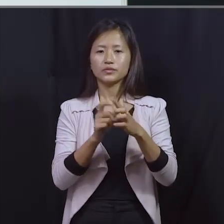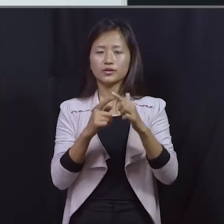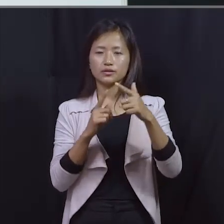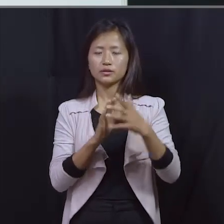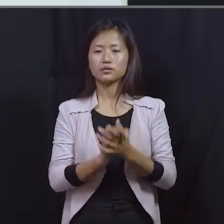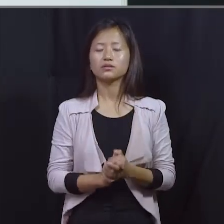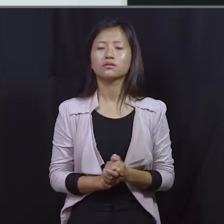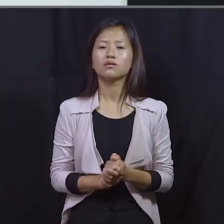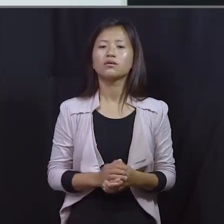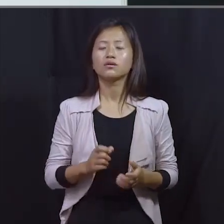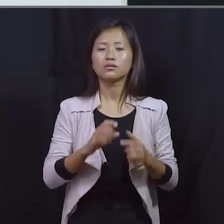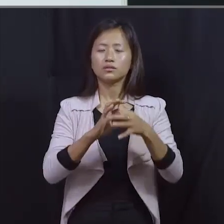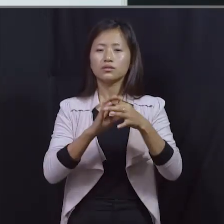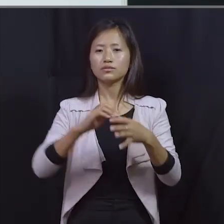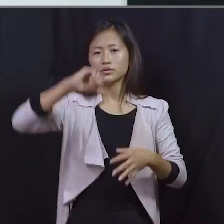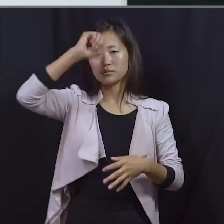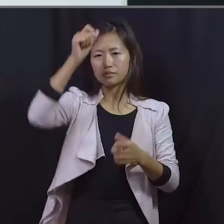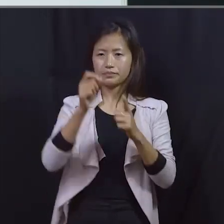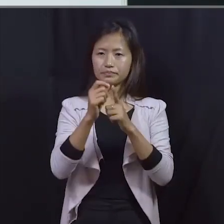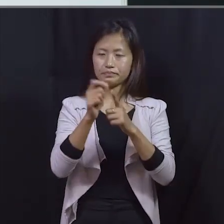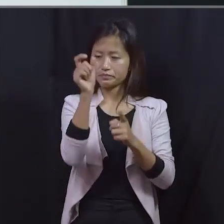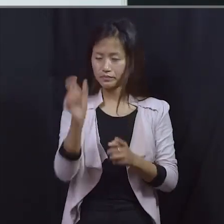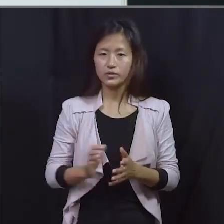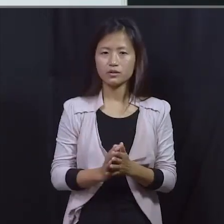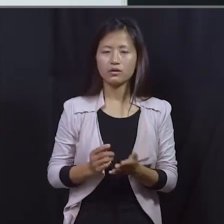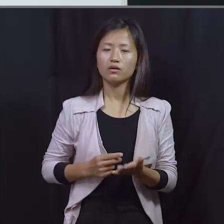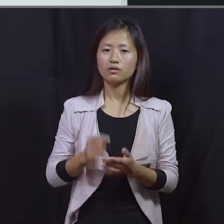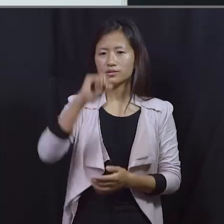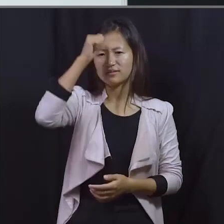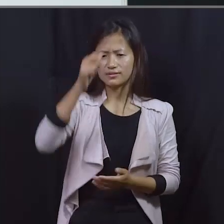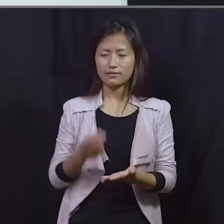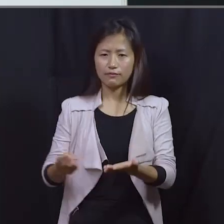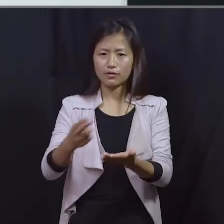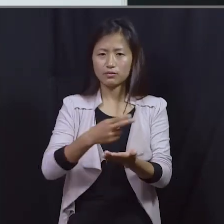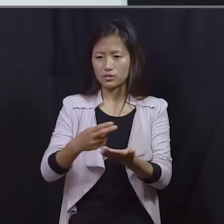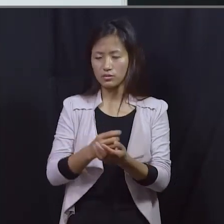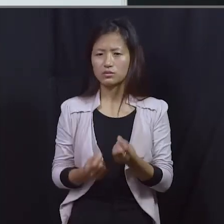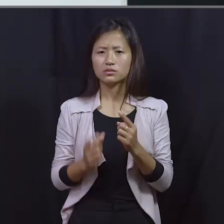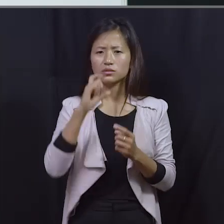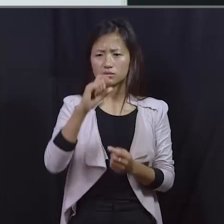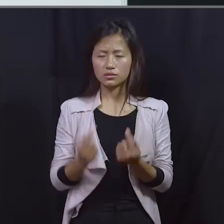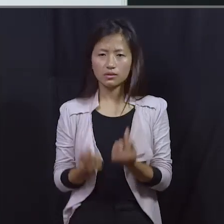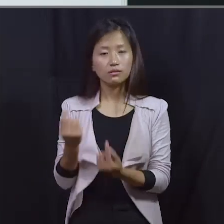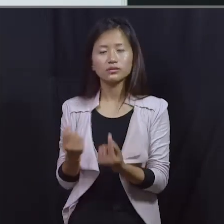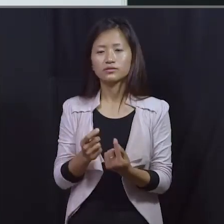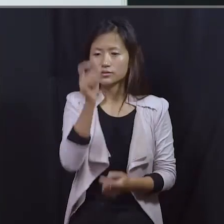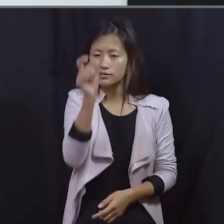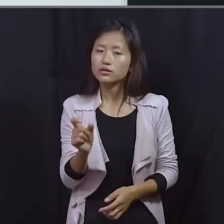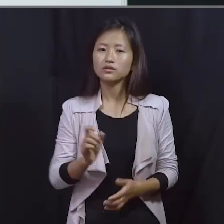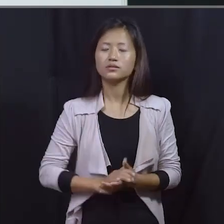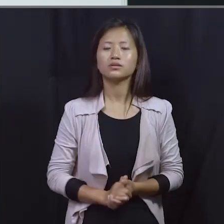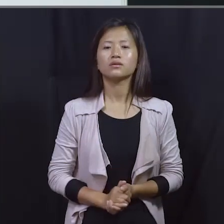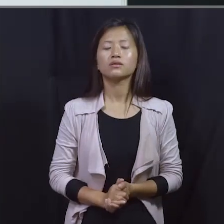the indebtedness of the Indian peasants or the Indian farmers or the cultivators? And it might be